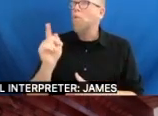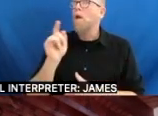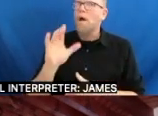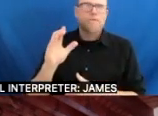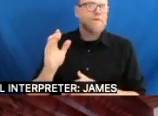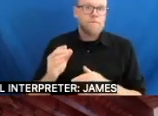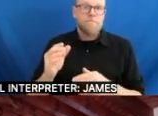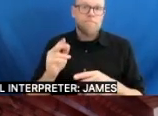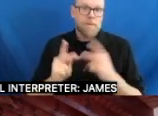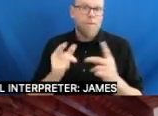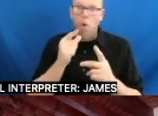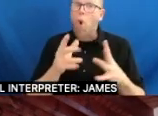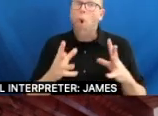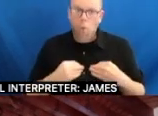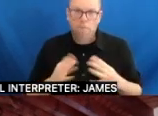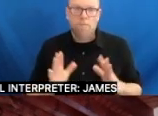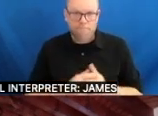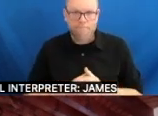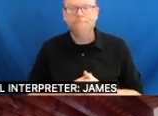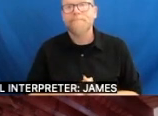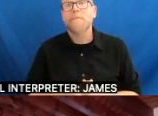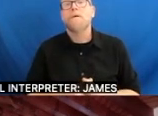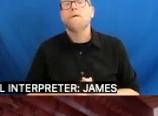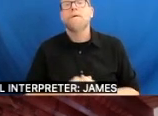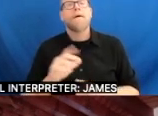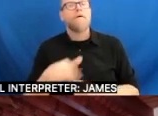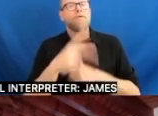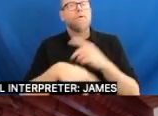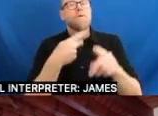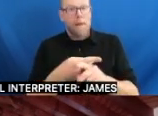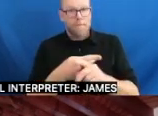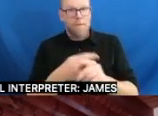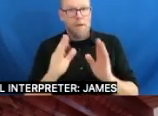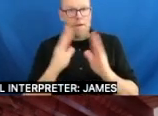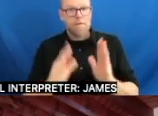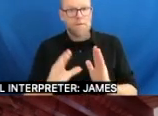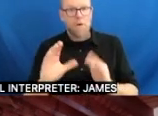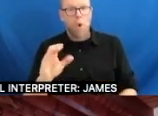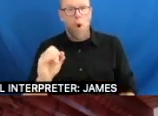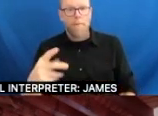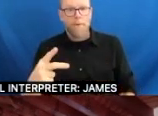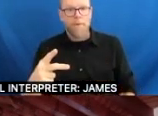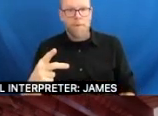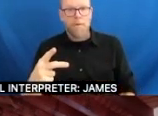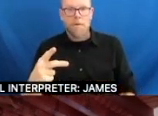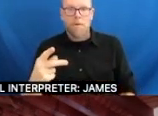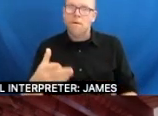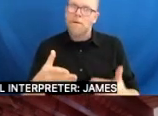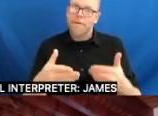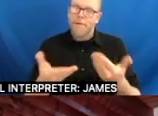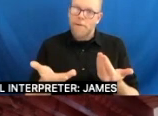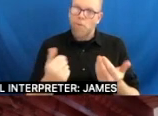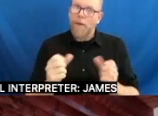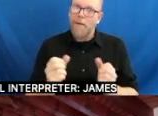Another type, I'll say, of housing cooperatives, or maybe just adjacent, but still one that we like to